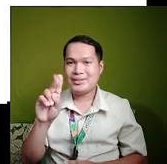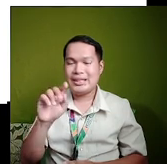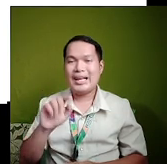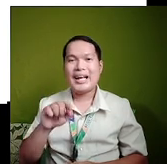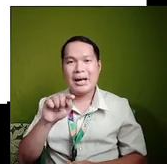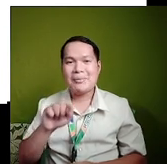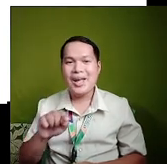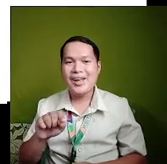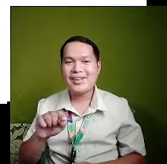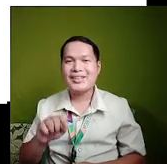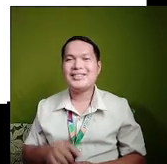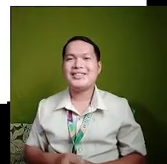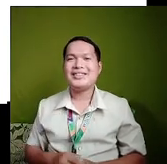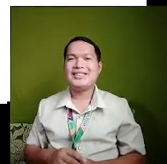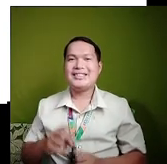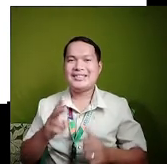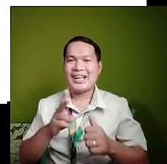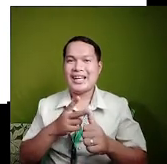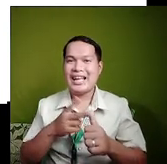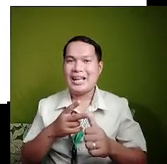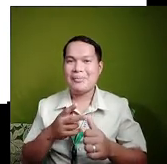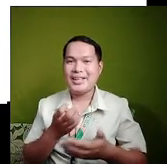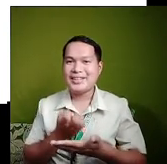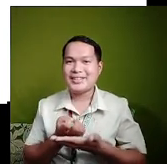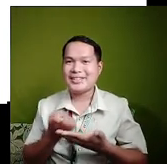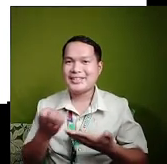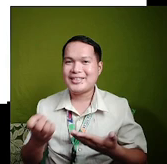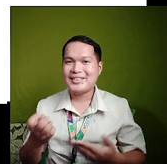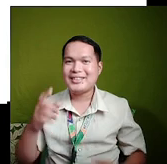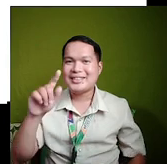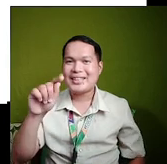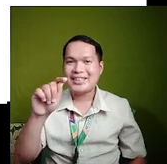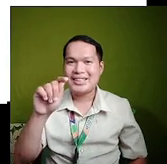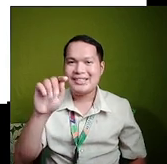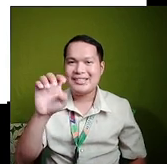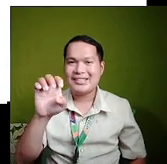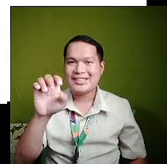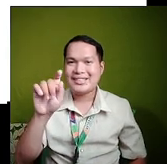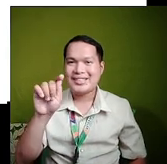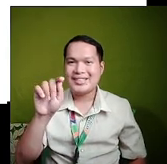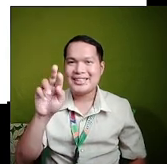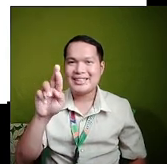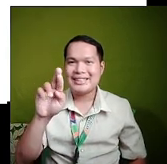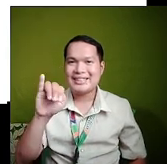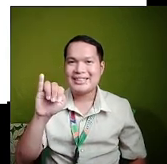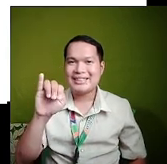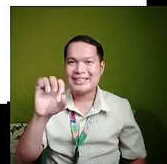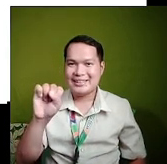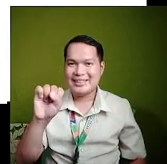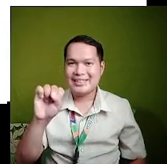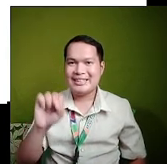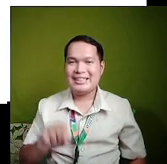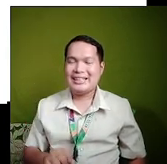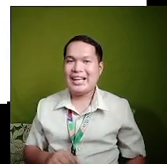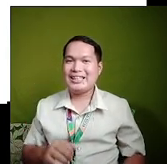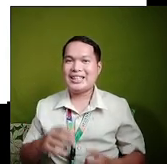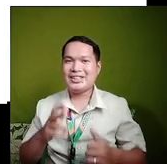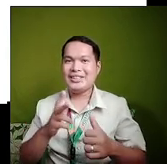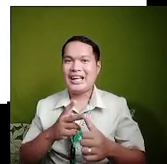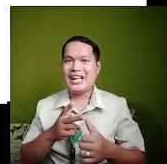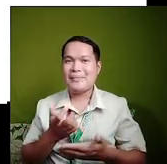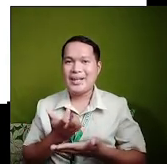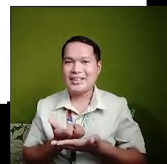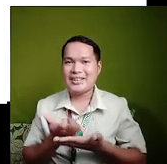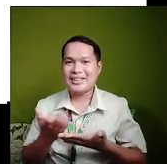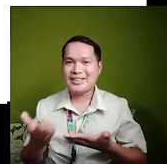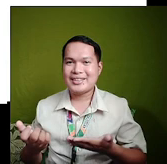Kama Second element Tetris And the